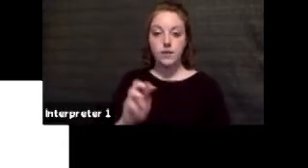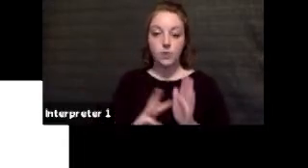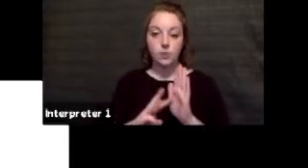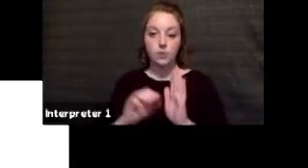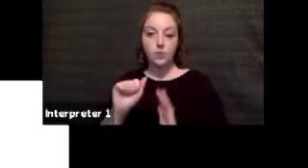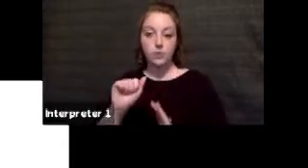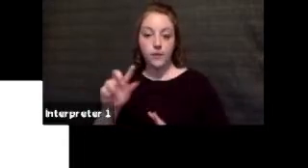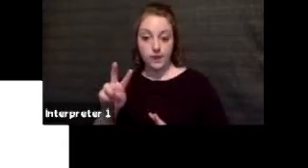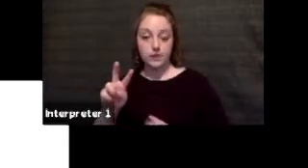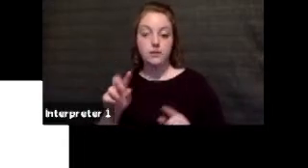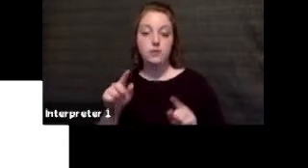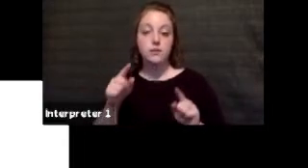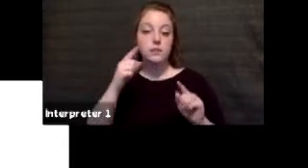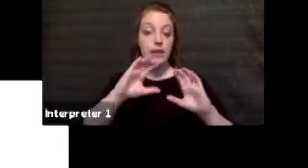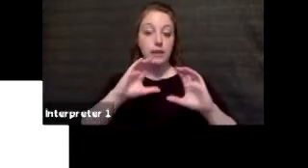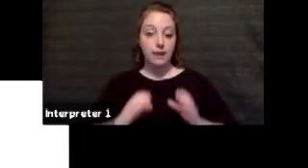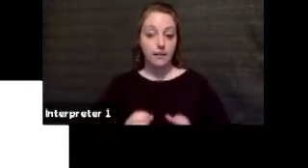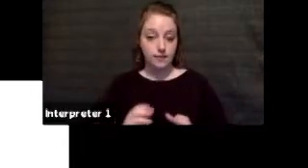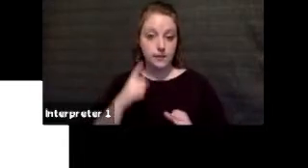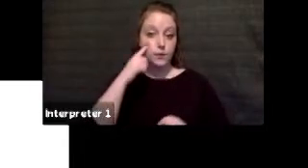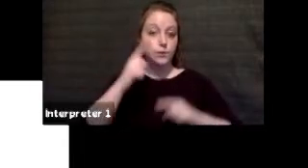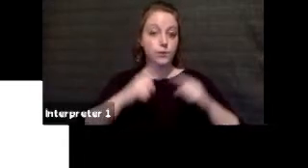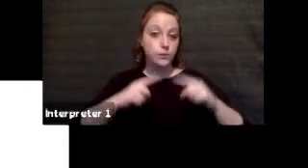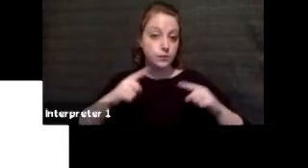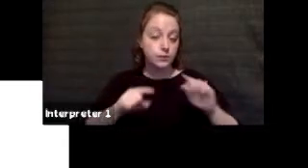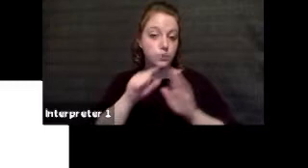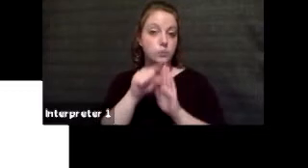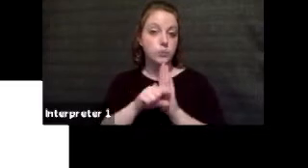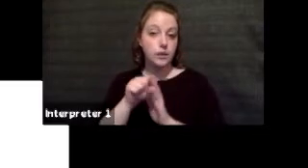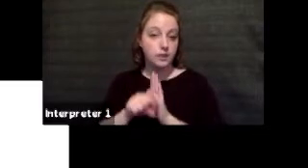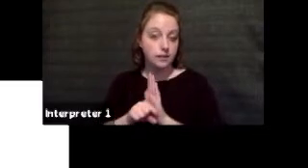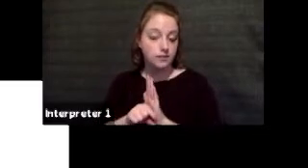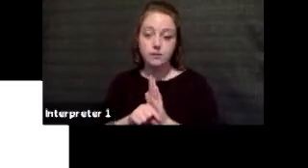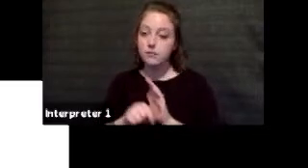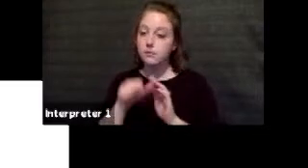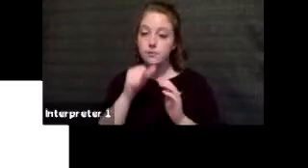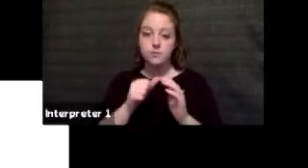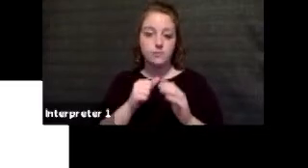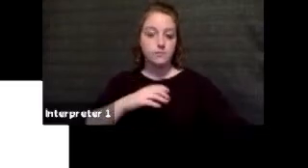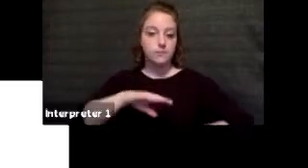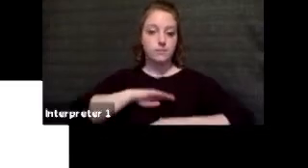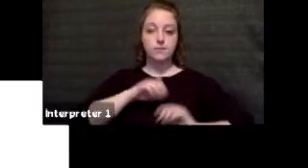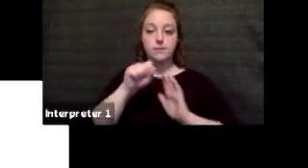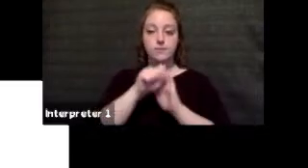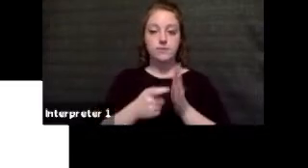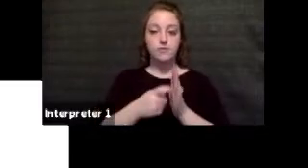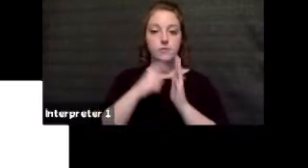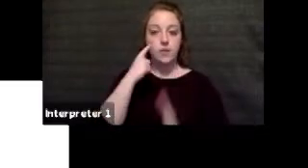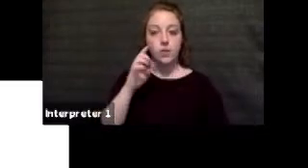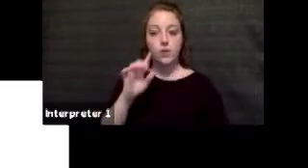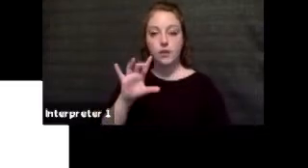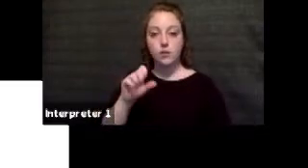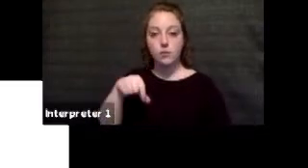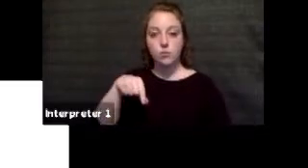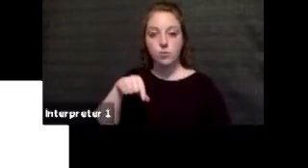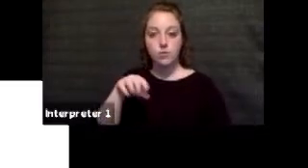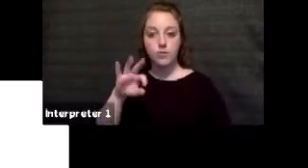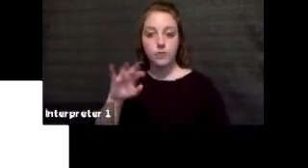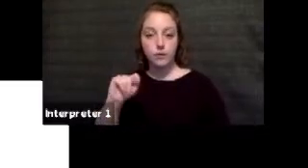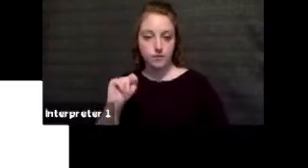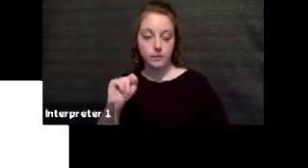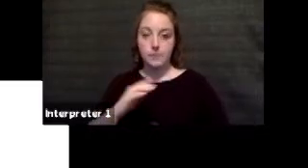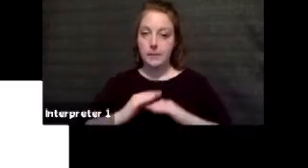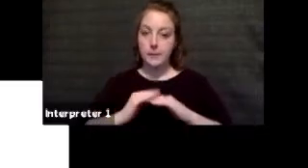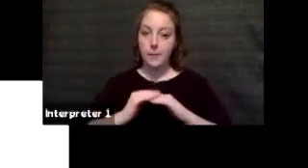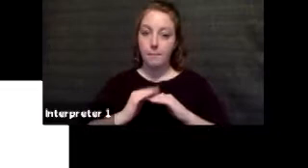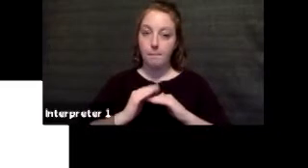classrooms for their various grade levels don't meet the current state requirements of the 800 square foot minimum. Uh, and that is correct. Uh, is that